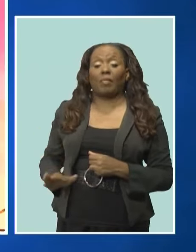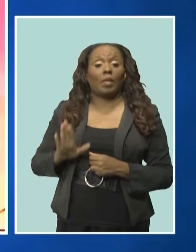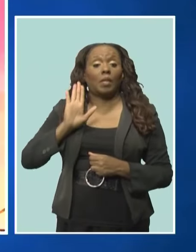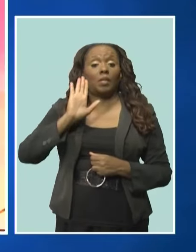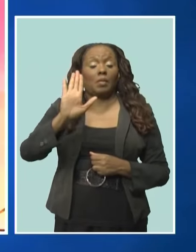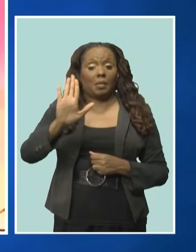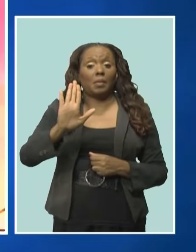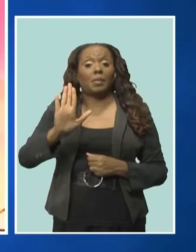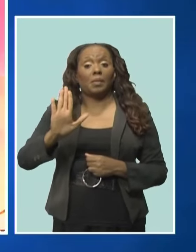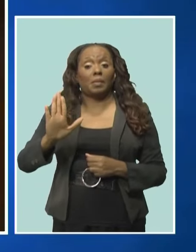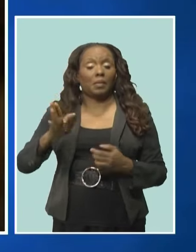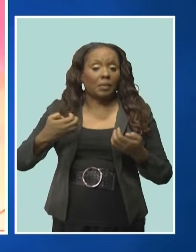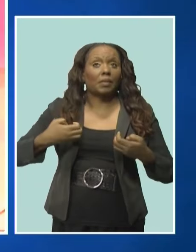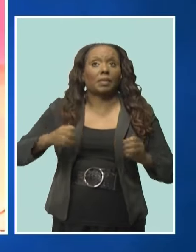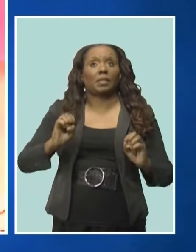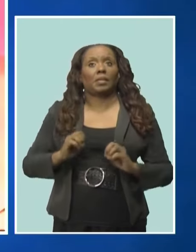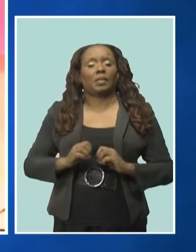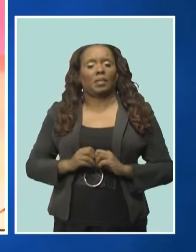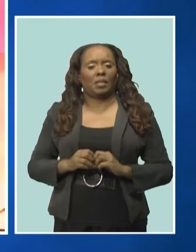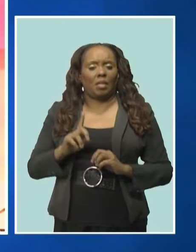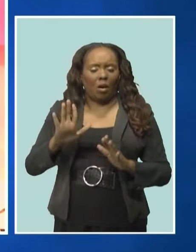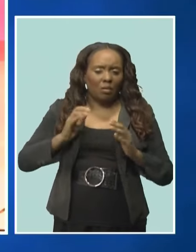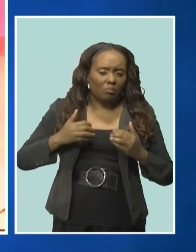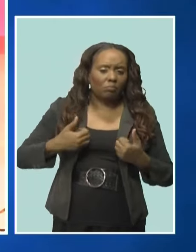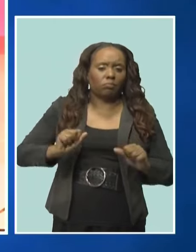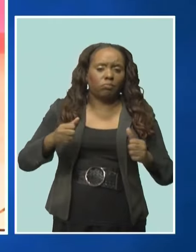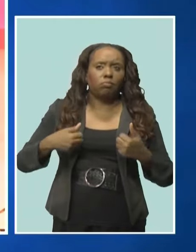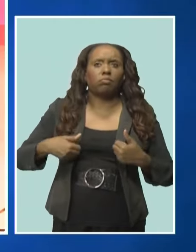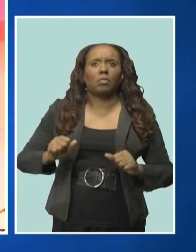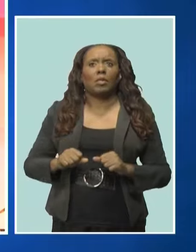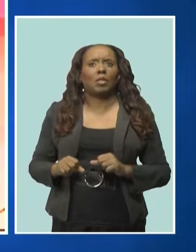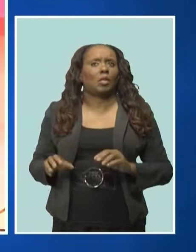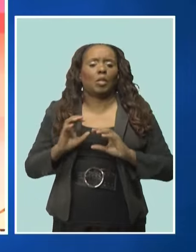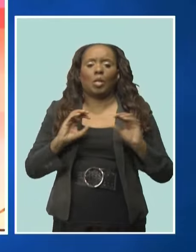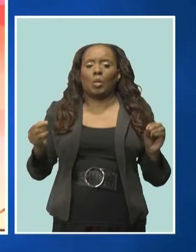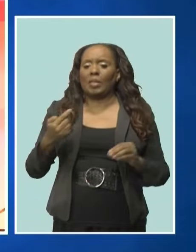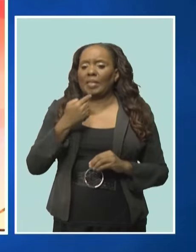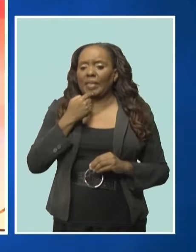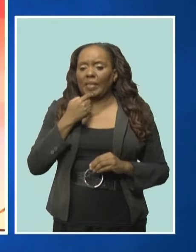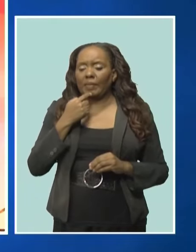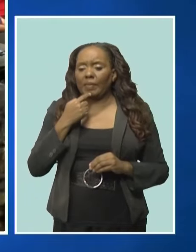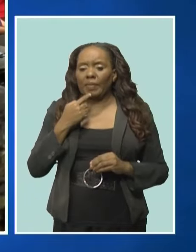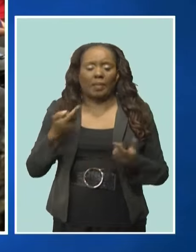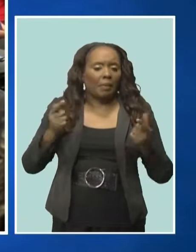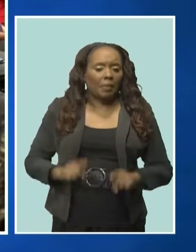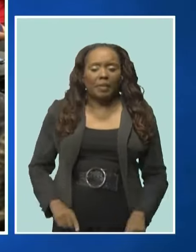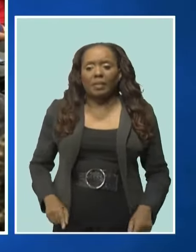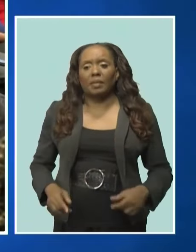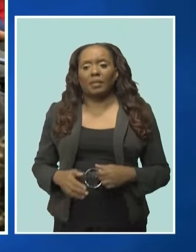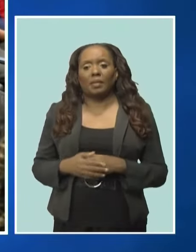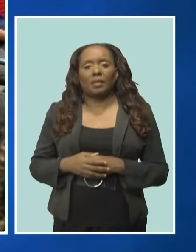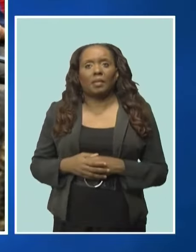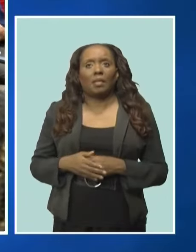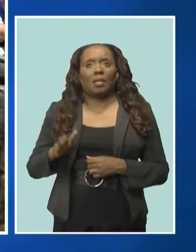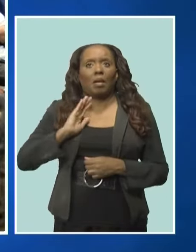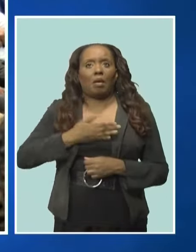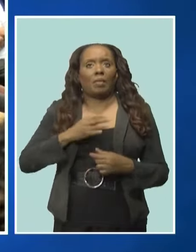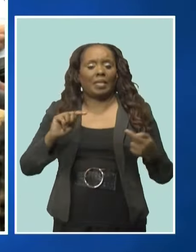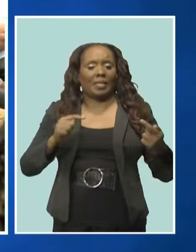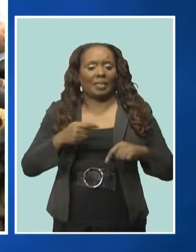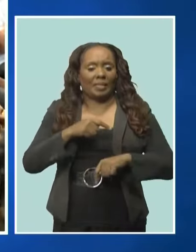achieved 0 high-severity incident frequency, or HSIF incidents, and reduced our lost time injury rate